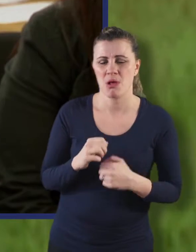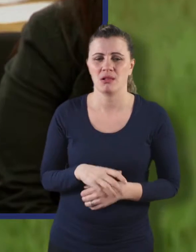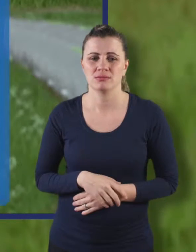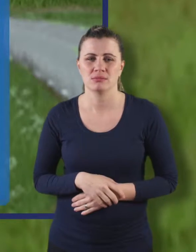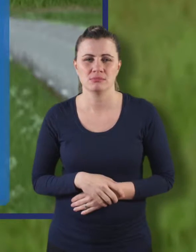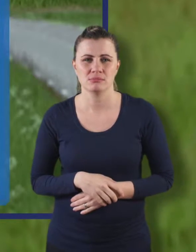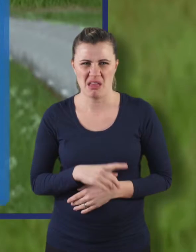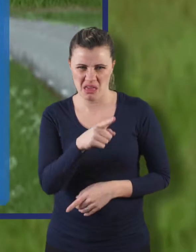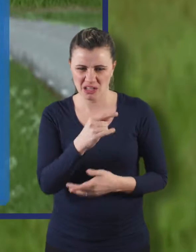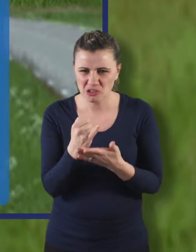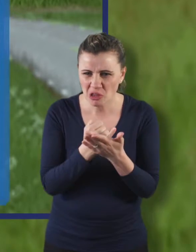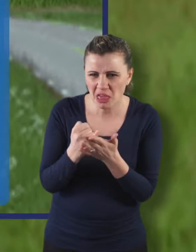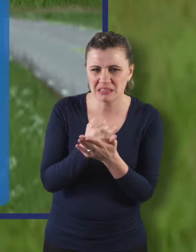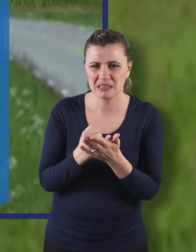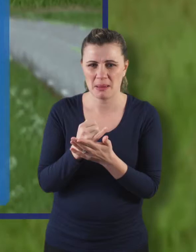Dark.